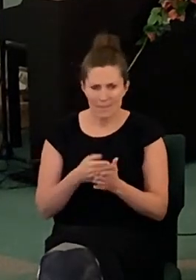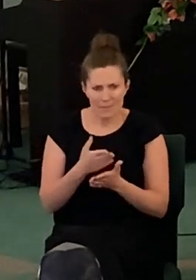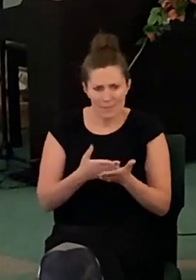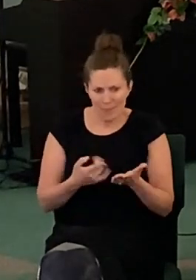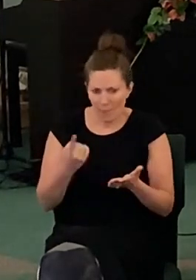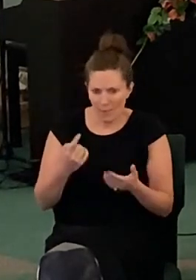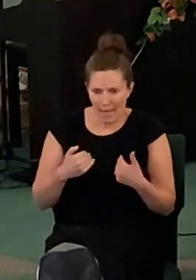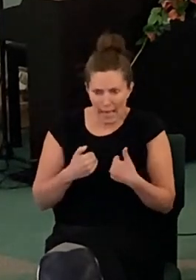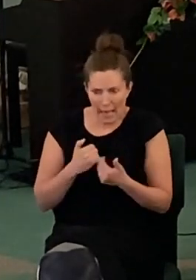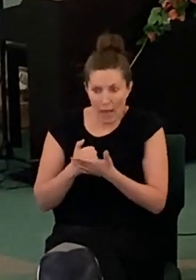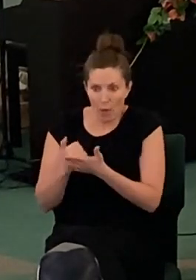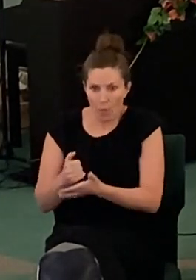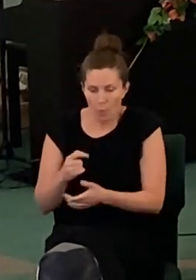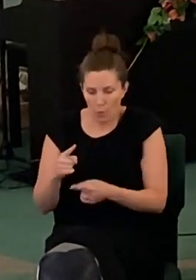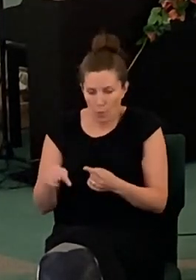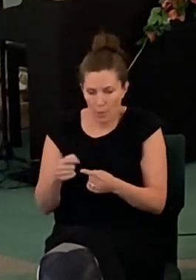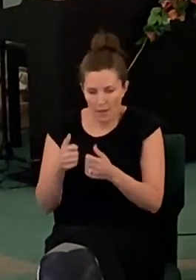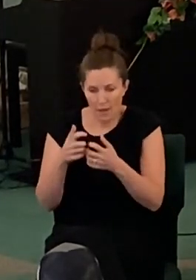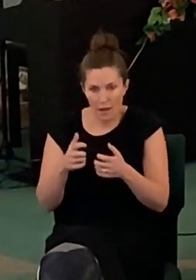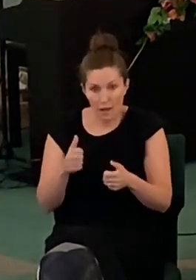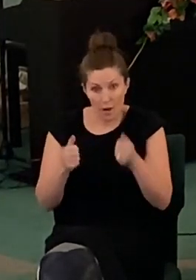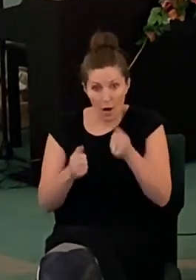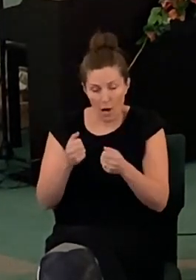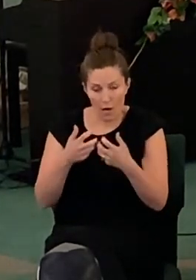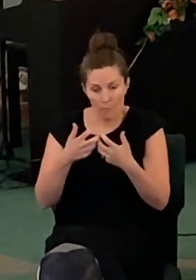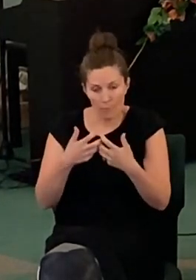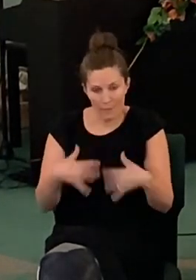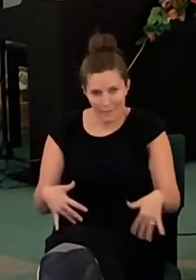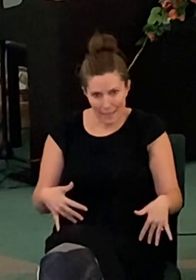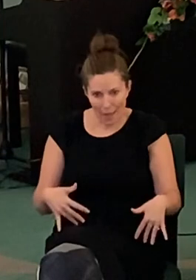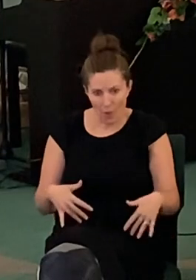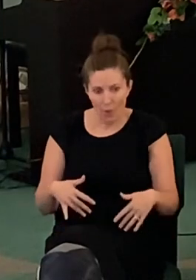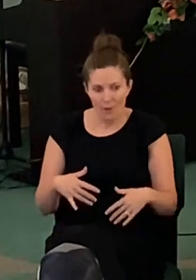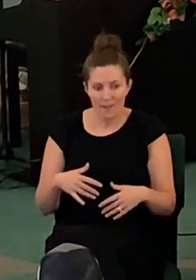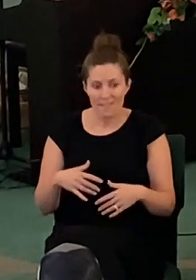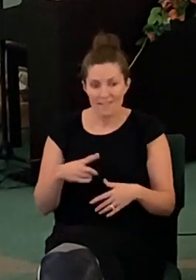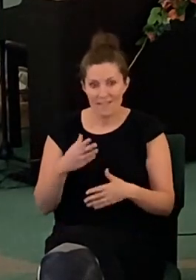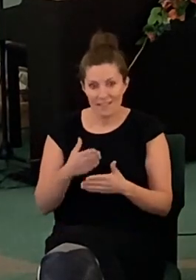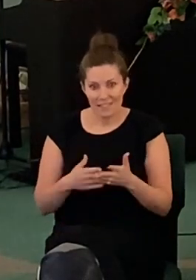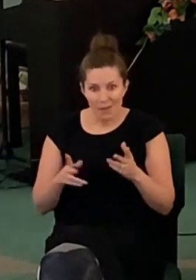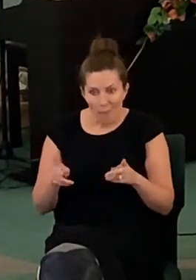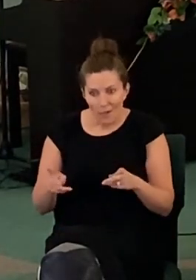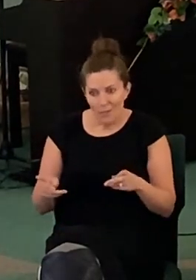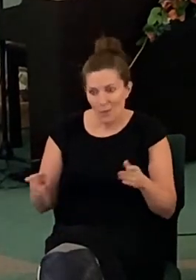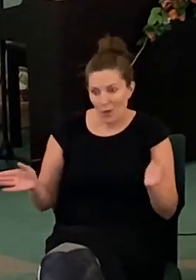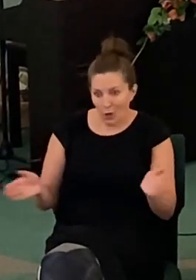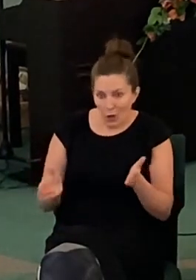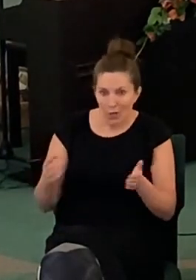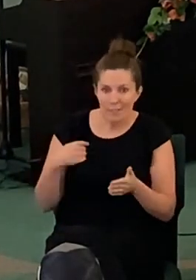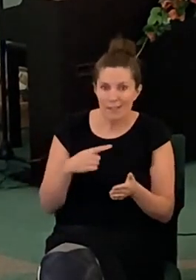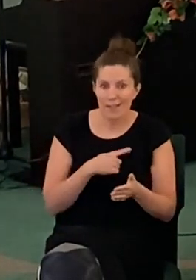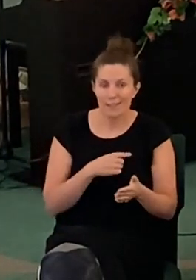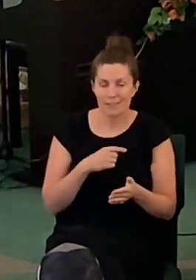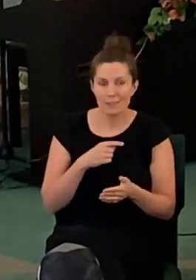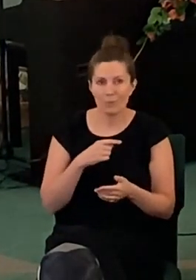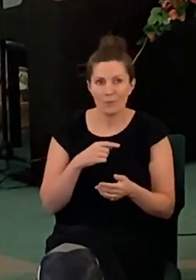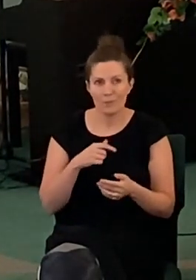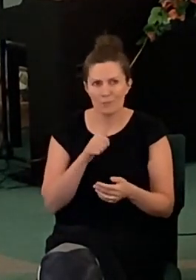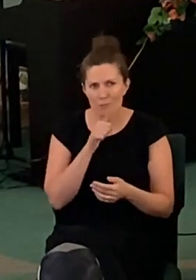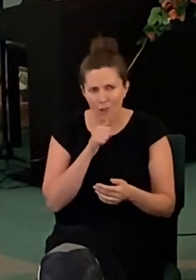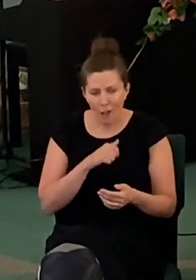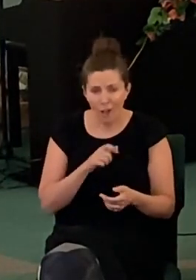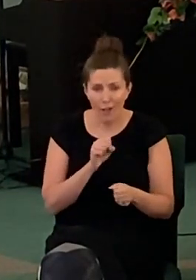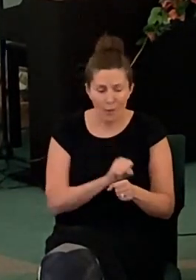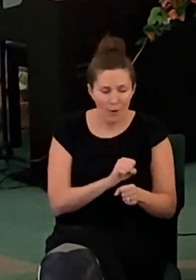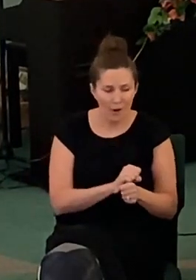car breaks down. It means there's someone there to encourage us when we're having troubles at work. It means that we have a place